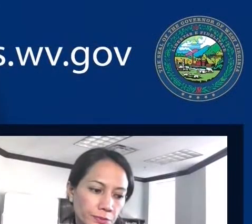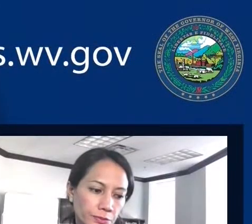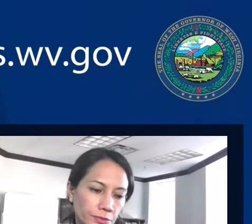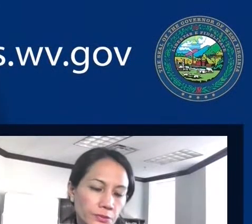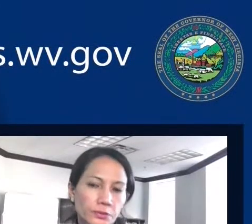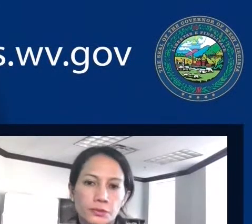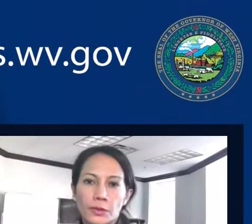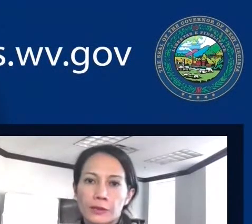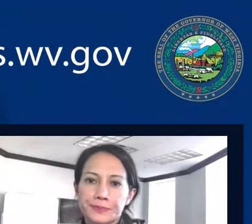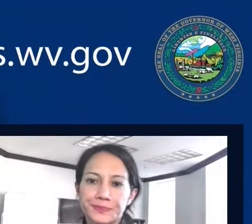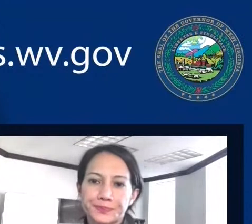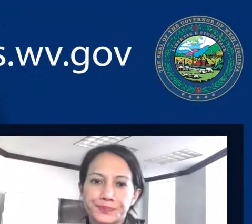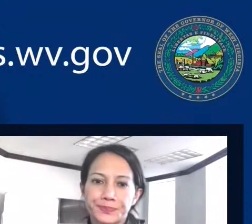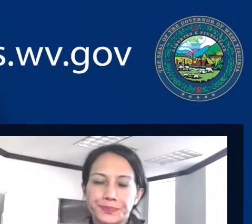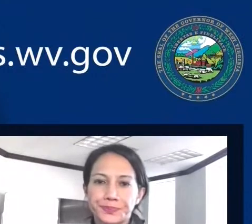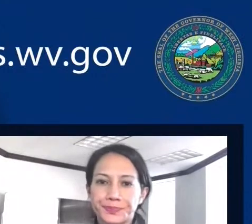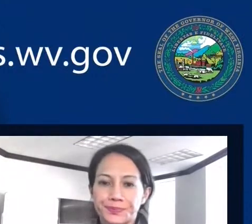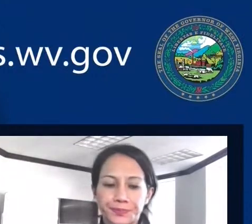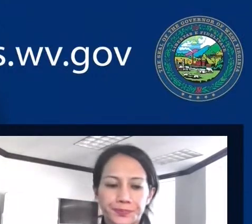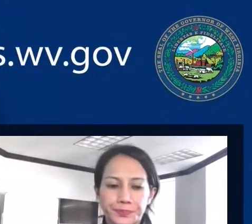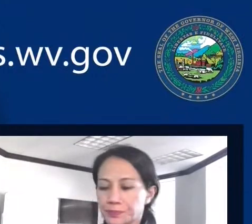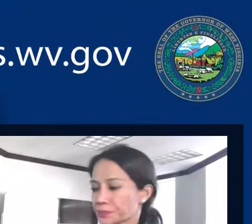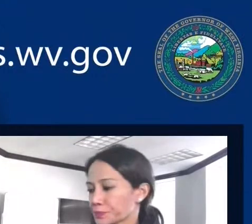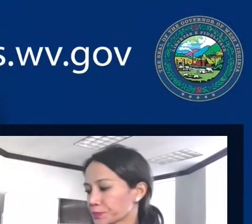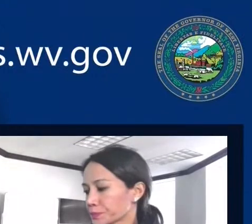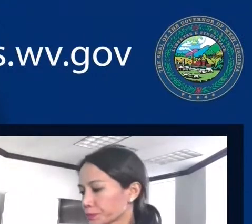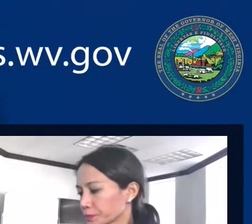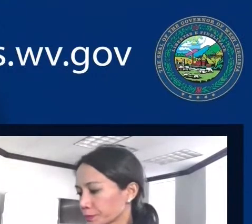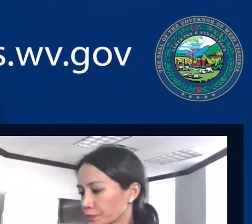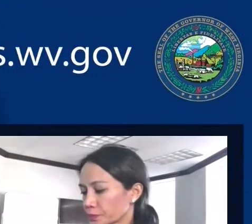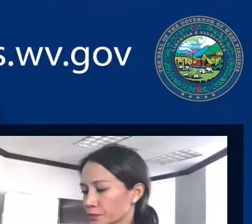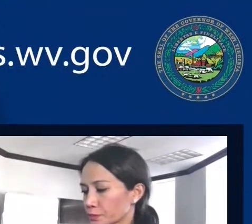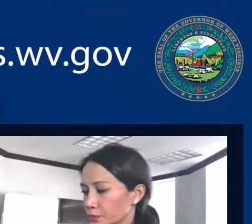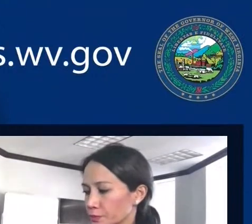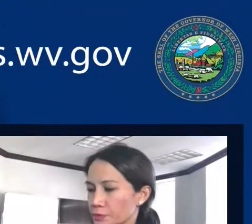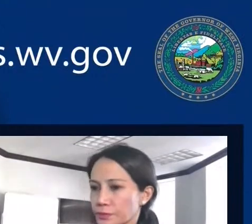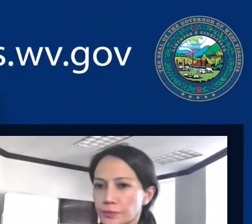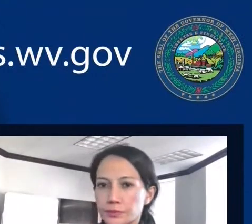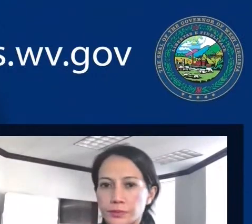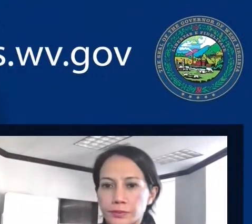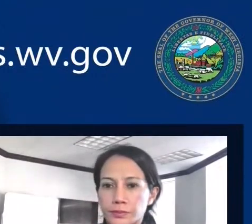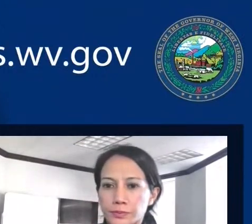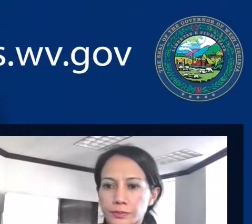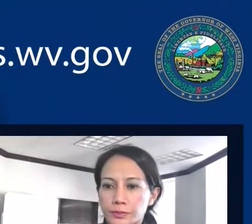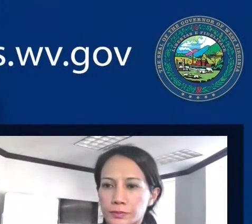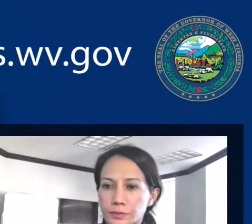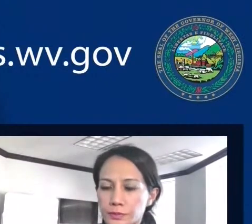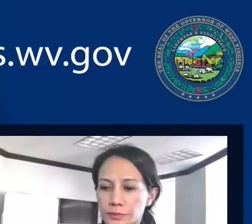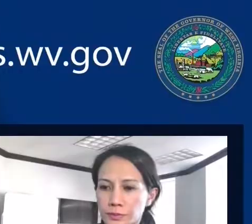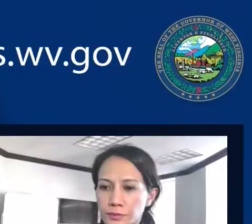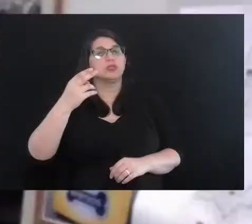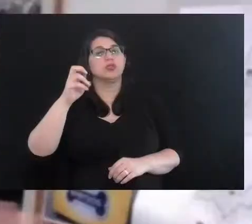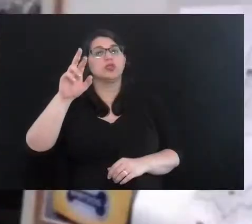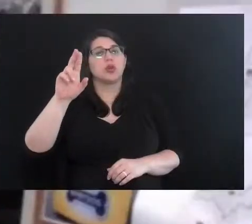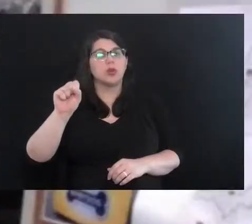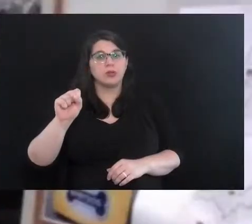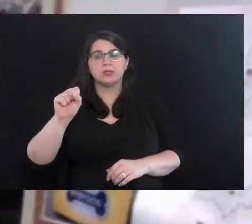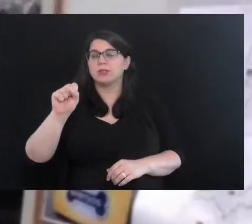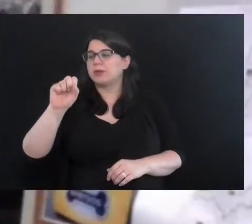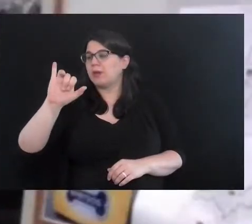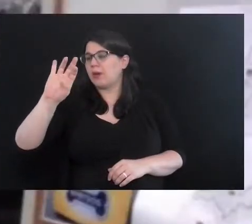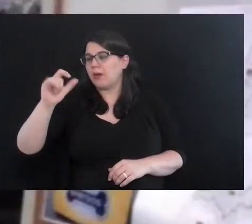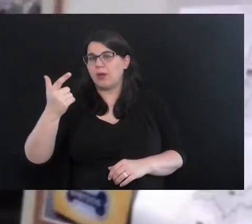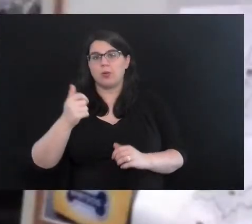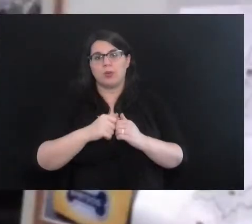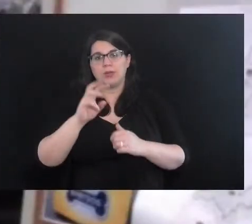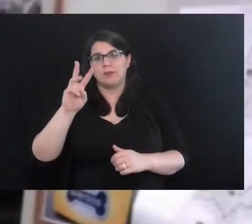members of the media. The first today from Charles Young with WV News. Hi, this is Charles Young with WV News. Dr. Marsh, I was